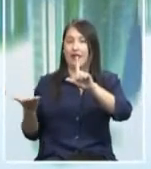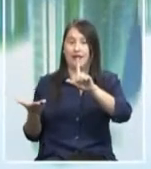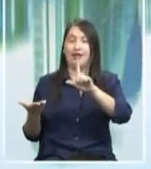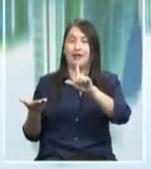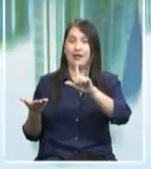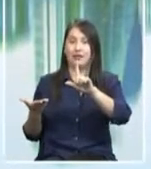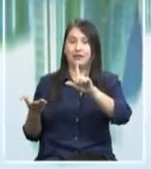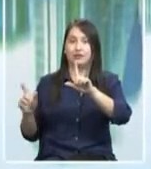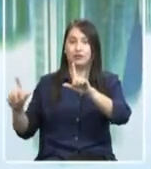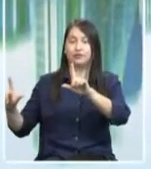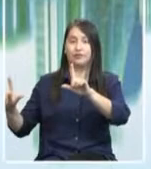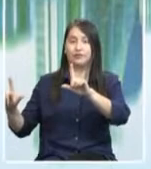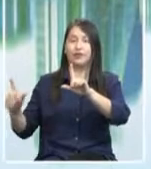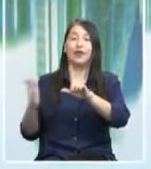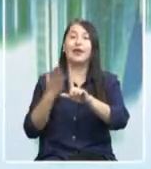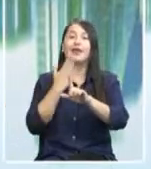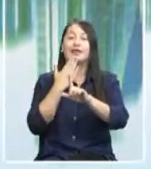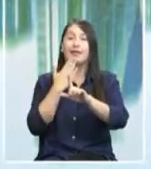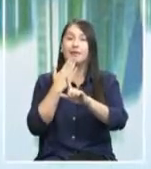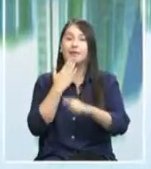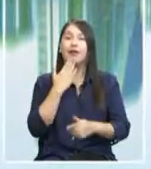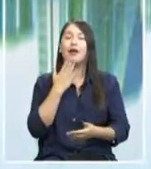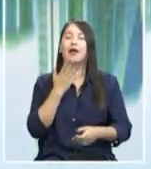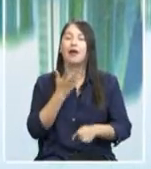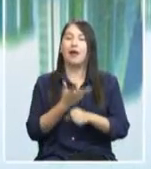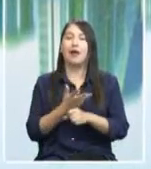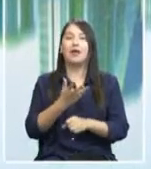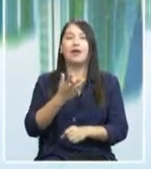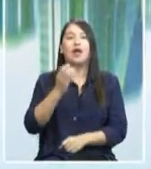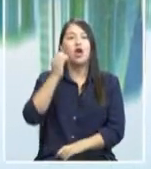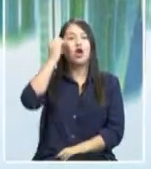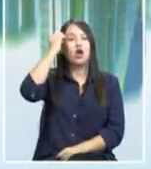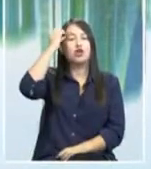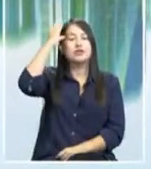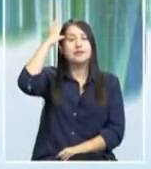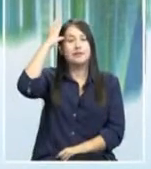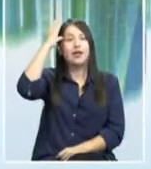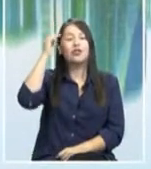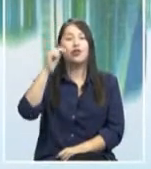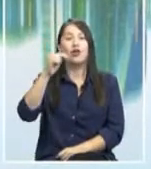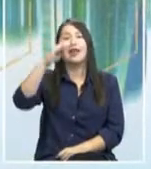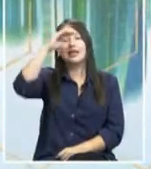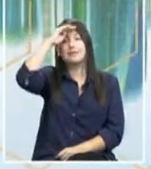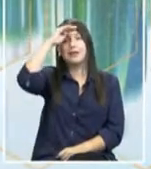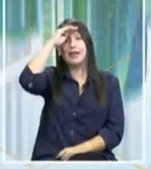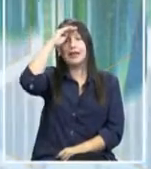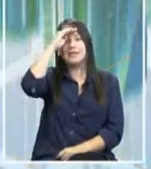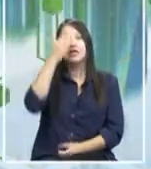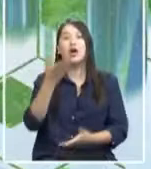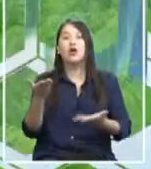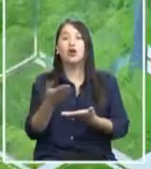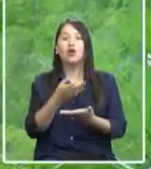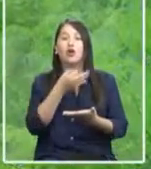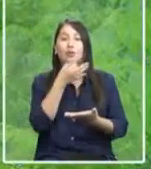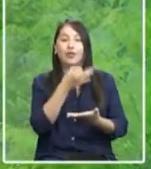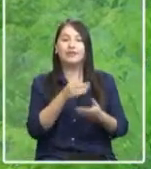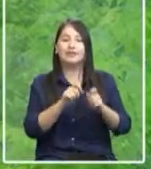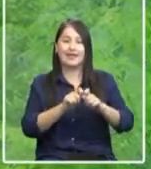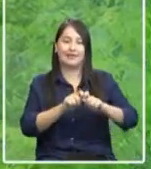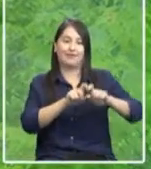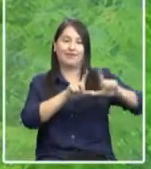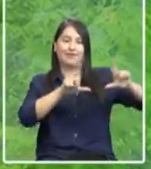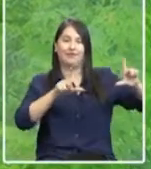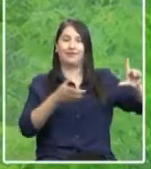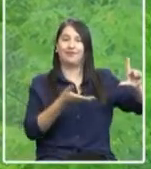events, and it's a very statistical sounding idea. It's very different when your village is being drowned